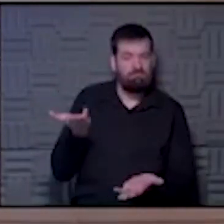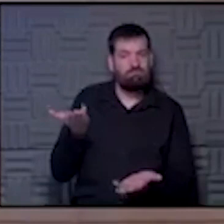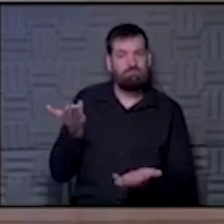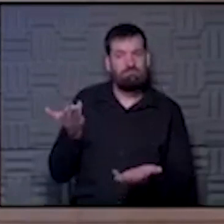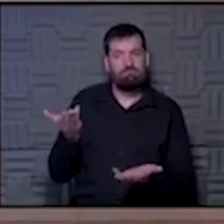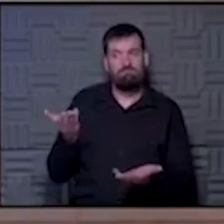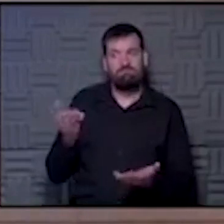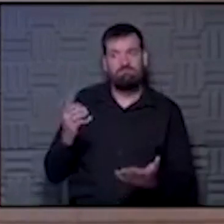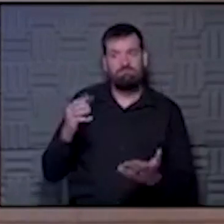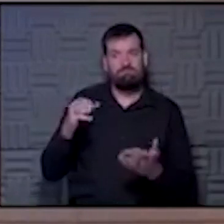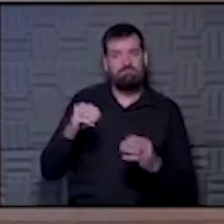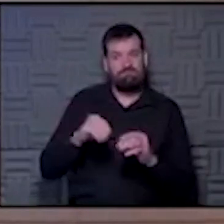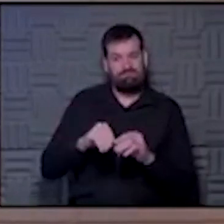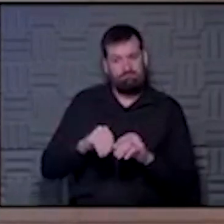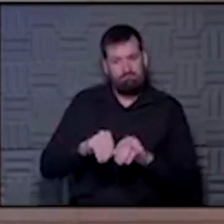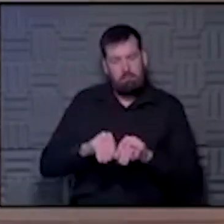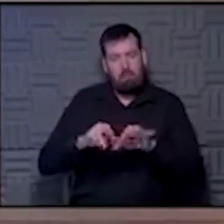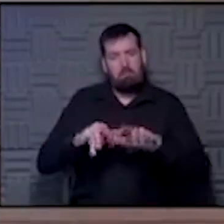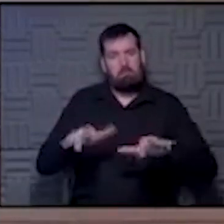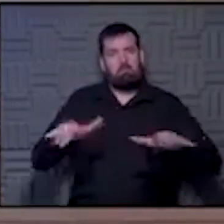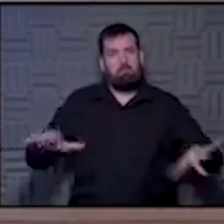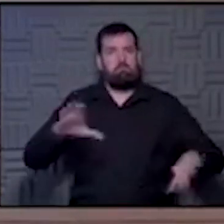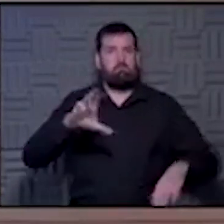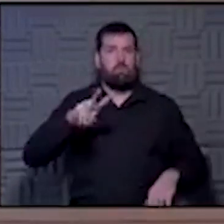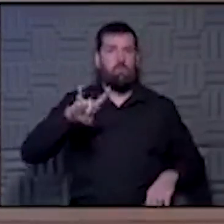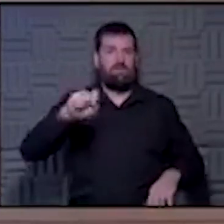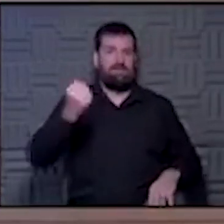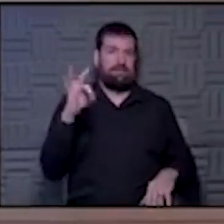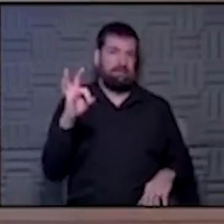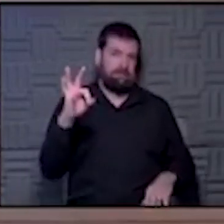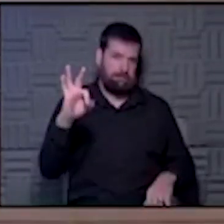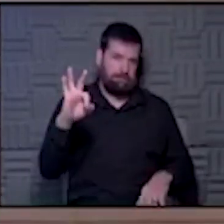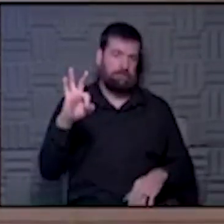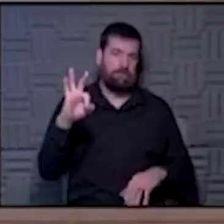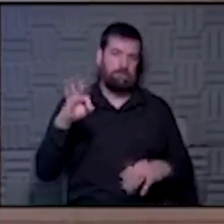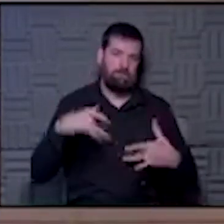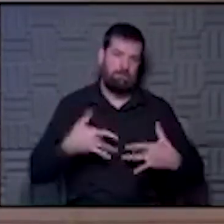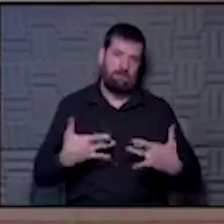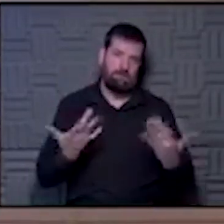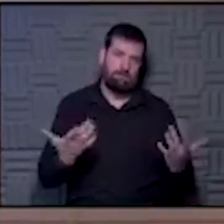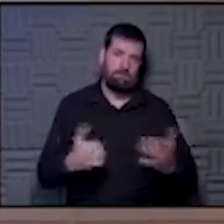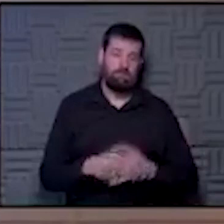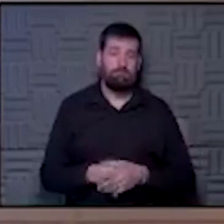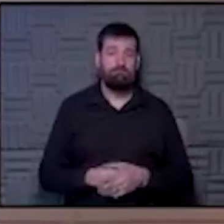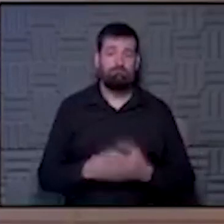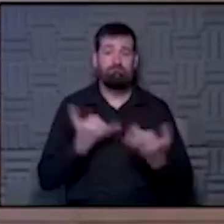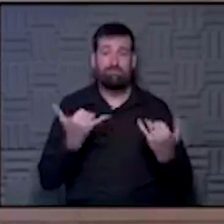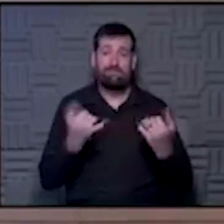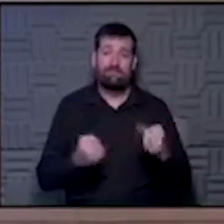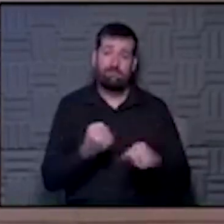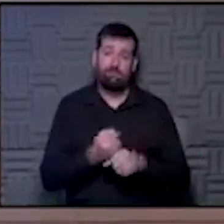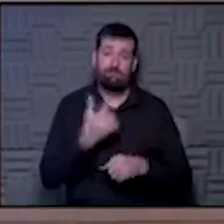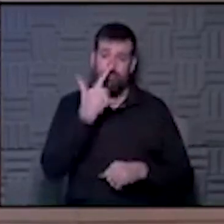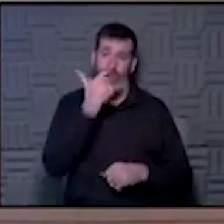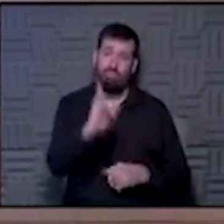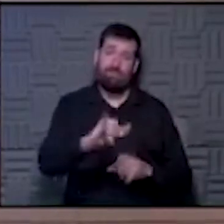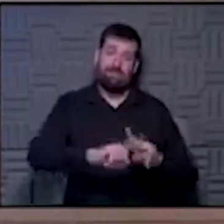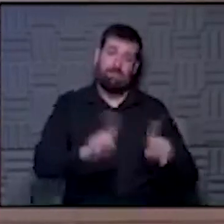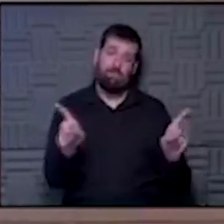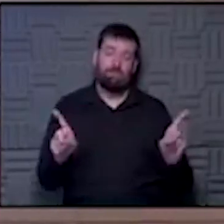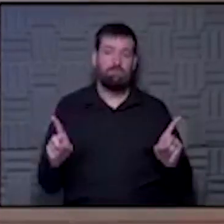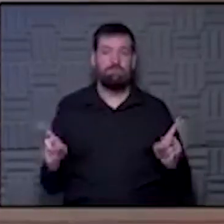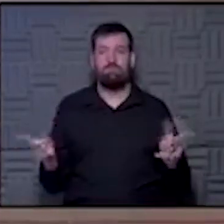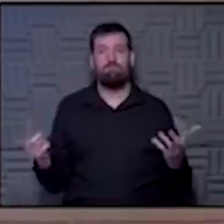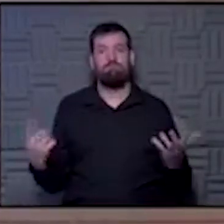spreader sites of COVID-19. So I think that it's going to look different, right? I've heard people talking about